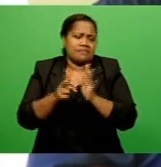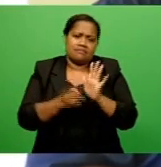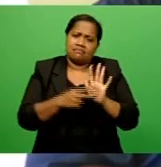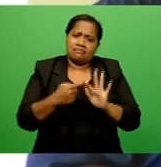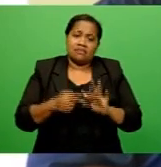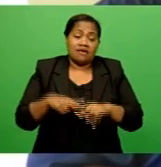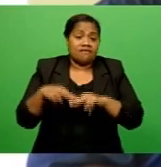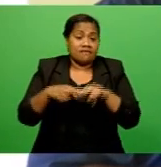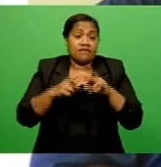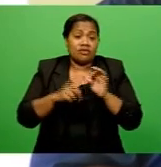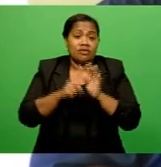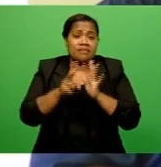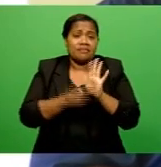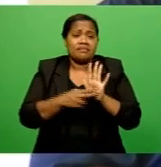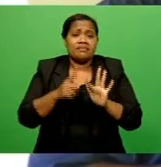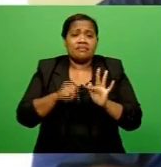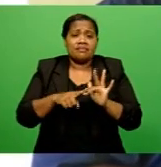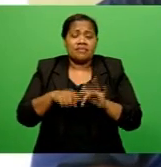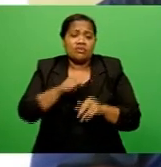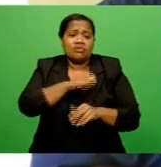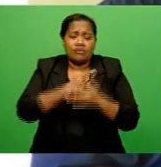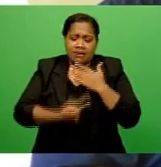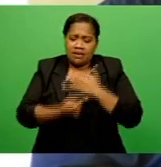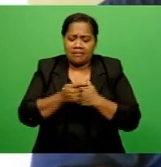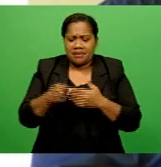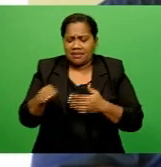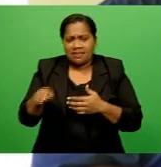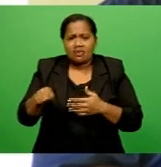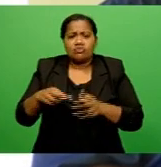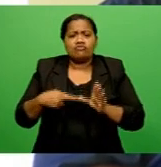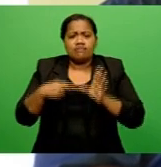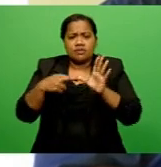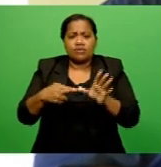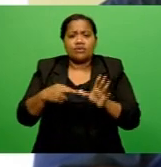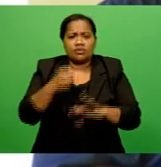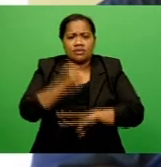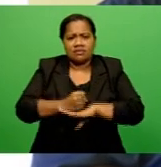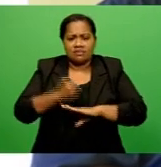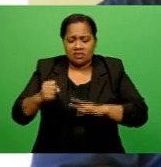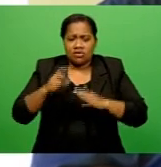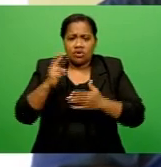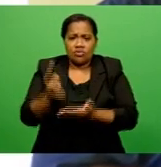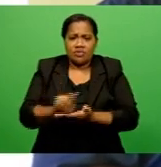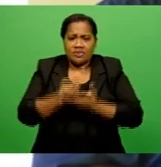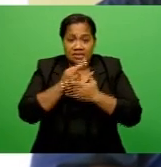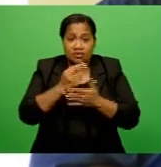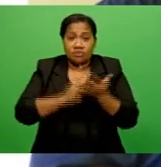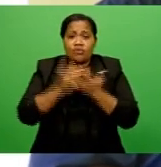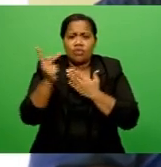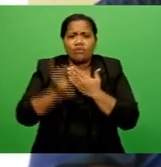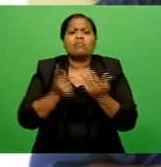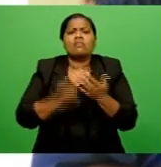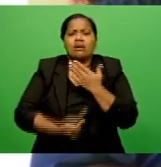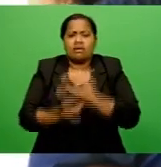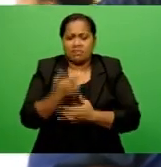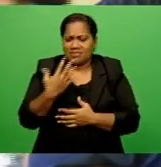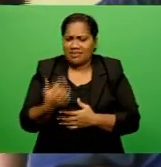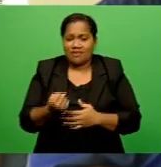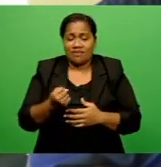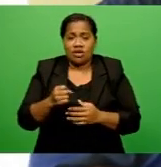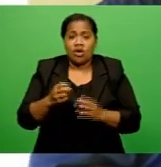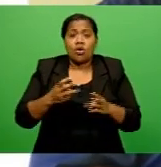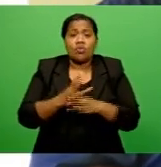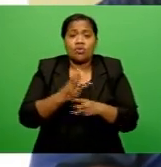has also strengthened their operations by responding to the government rehabilitation program in boosting wood production in